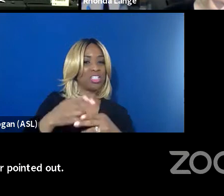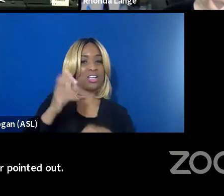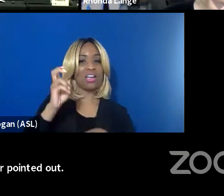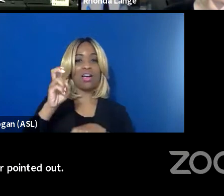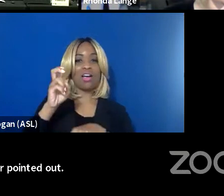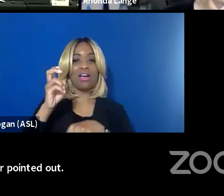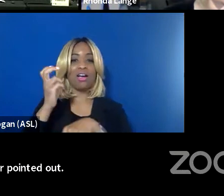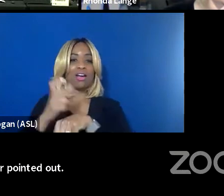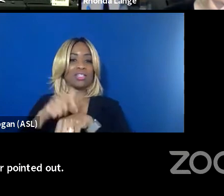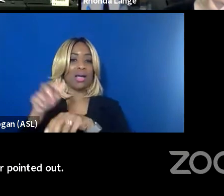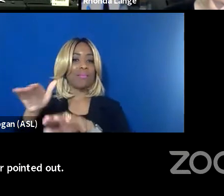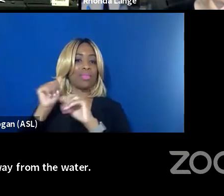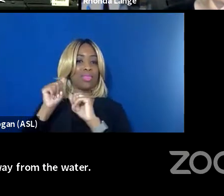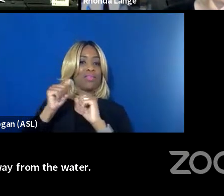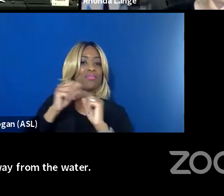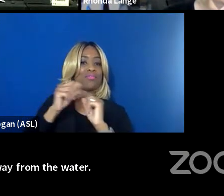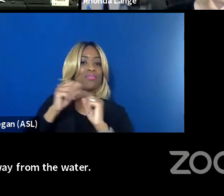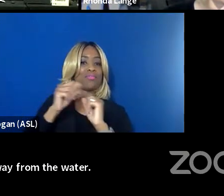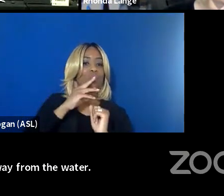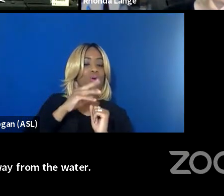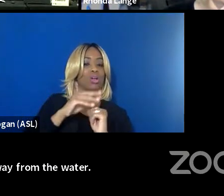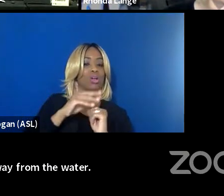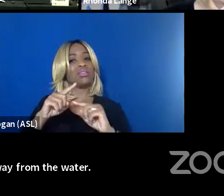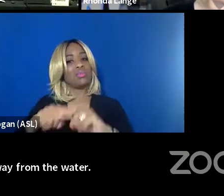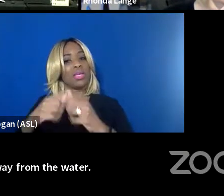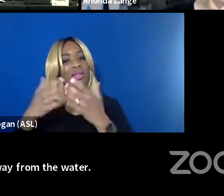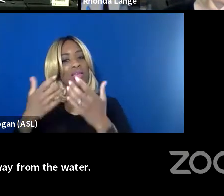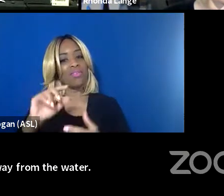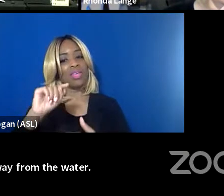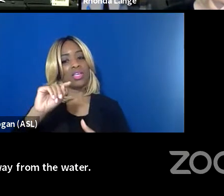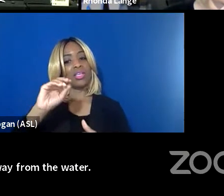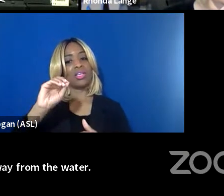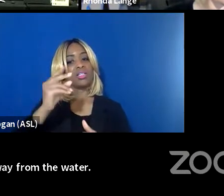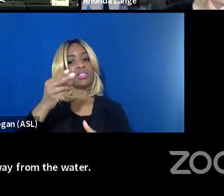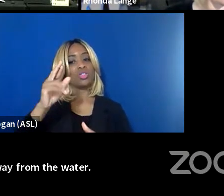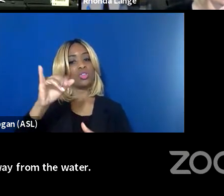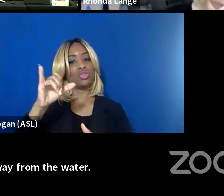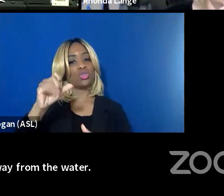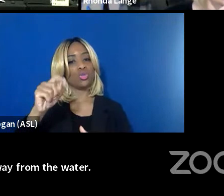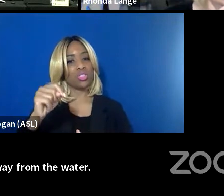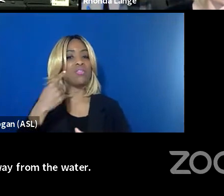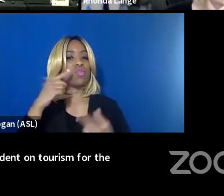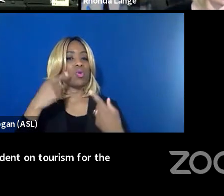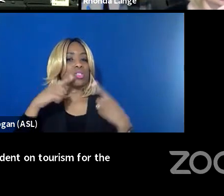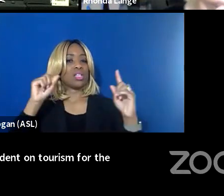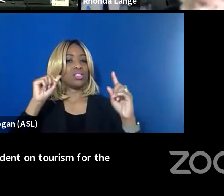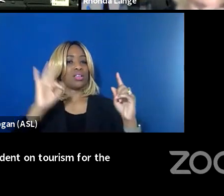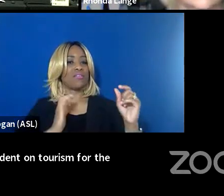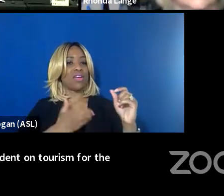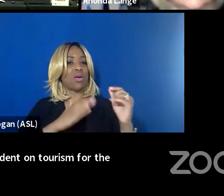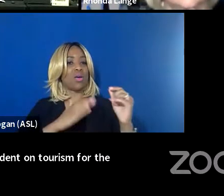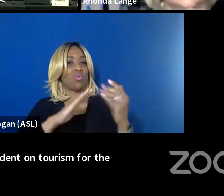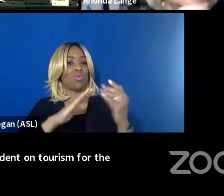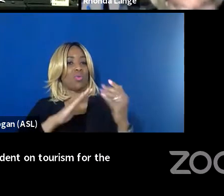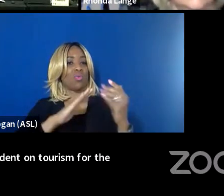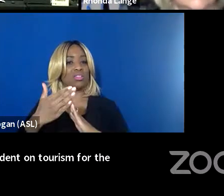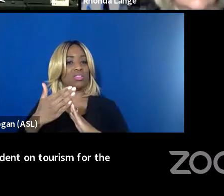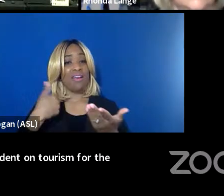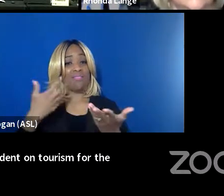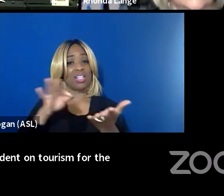Our communities are heavily dependent on tourism for the success of our economies. In fact, I counted and we have 8 state